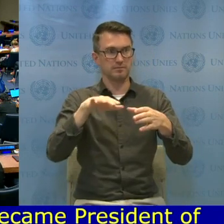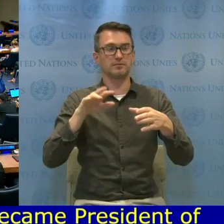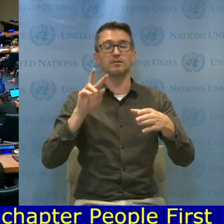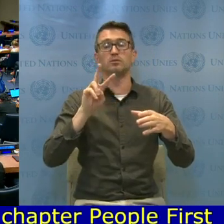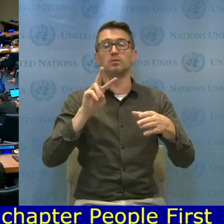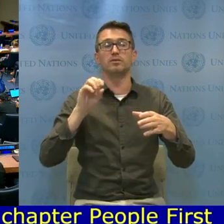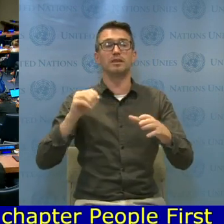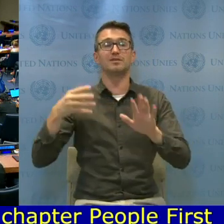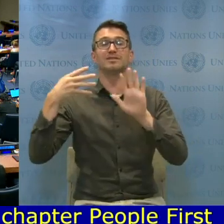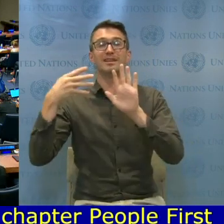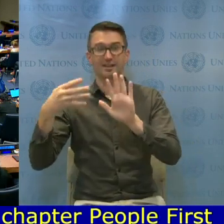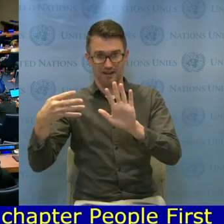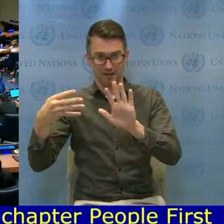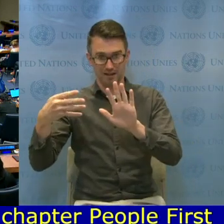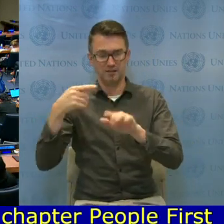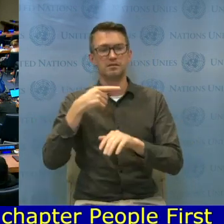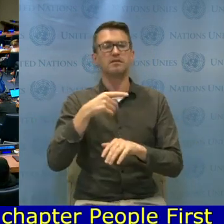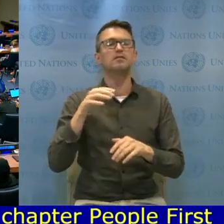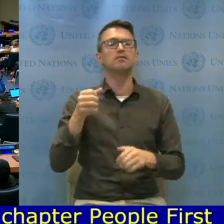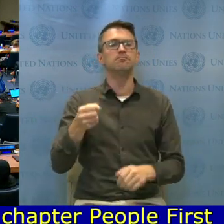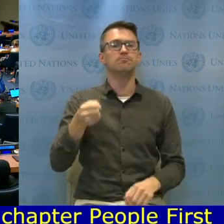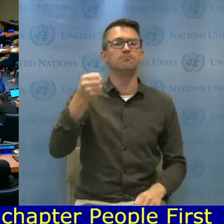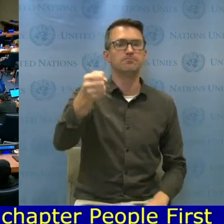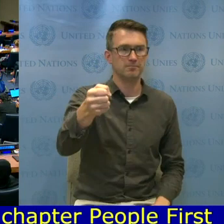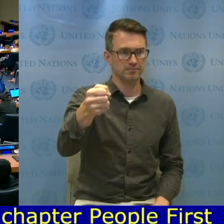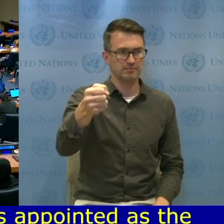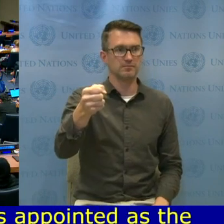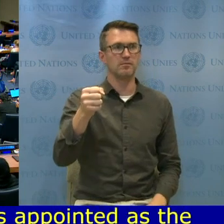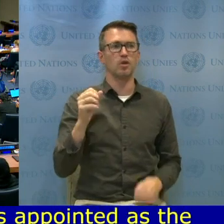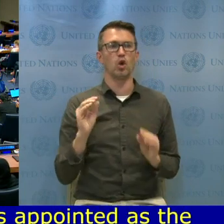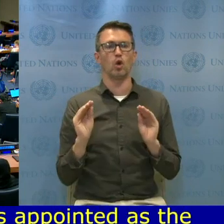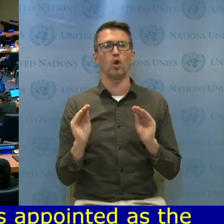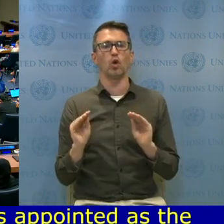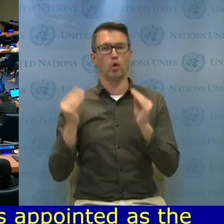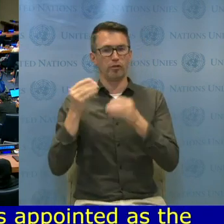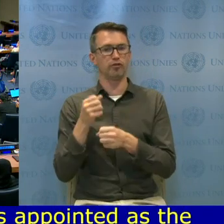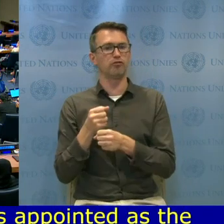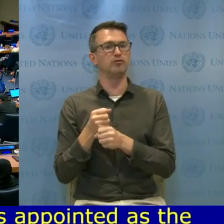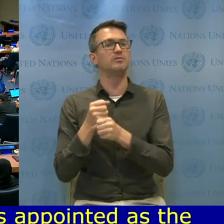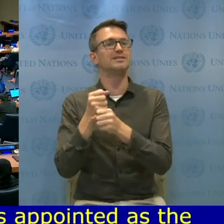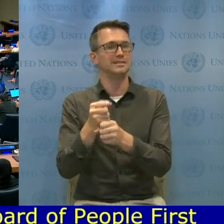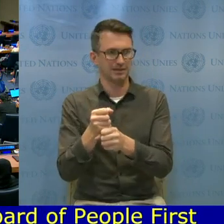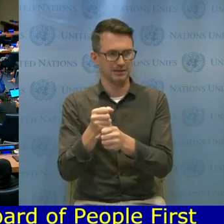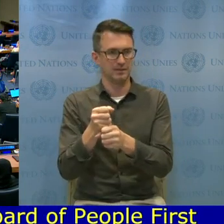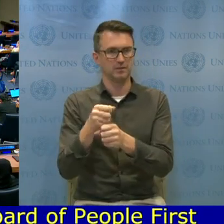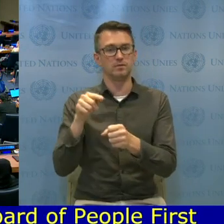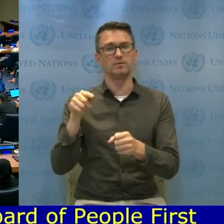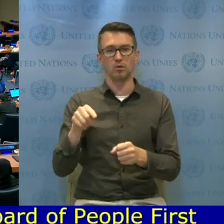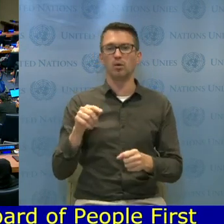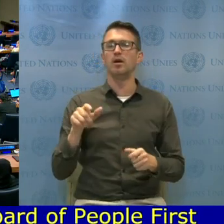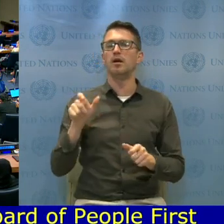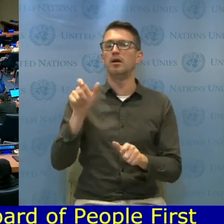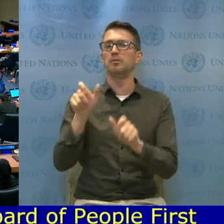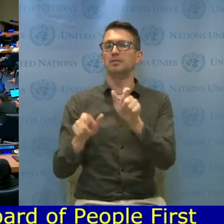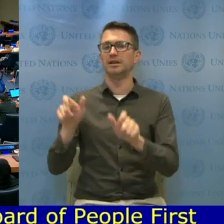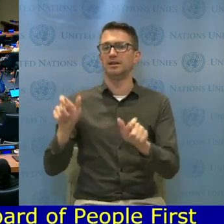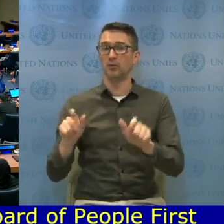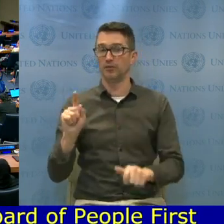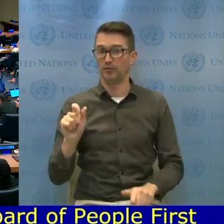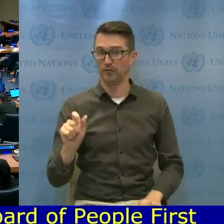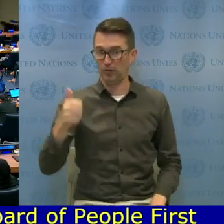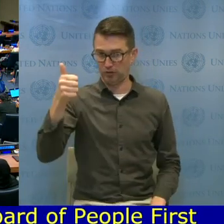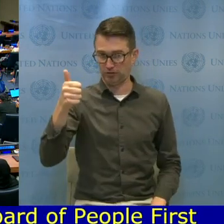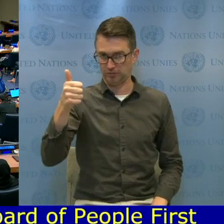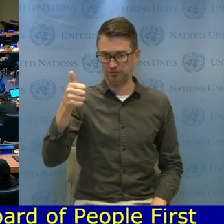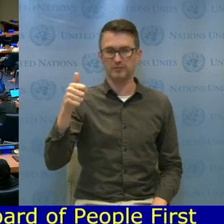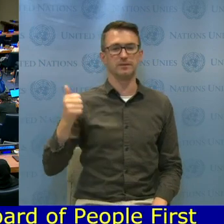of Canada and has been on the national board ever since. He was re-elected as president of People First of Canada